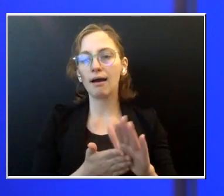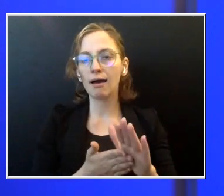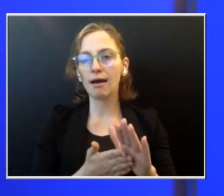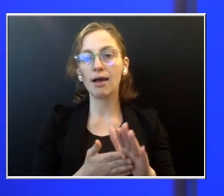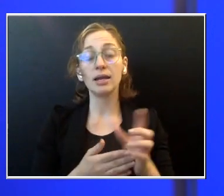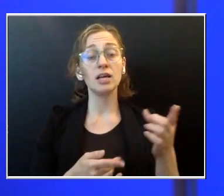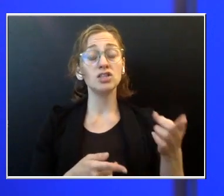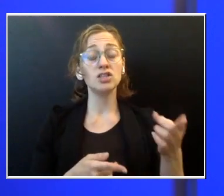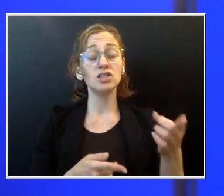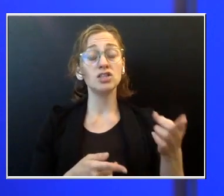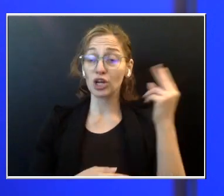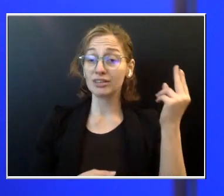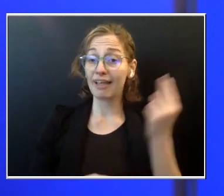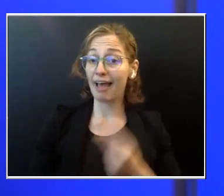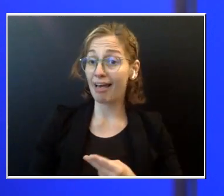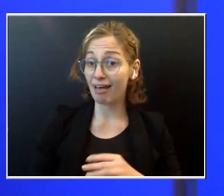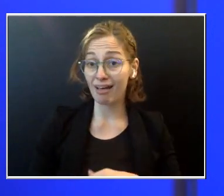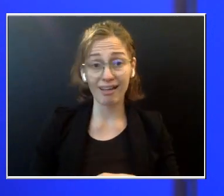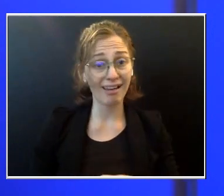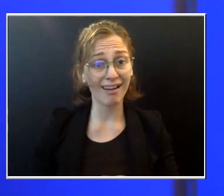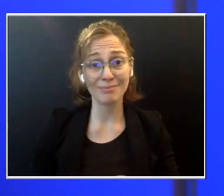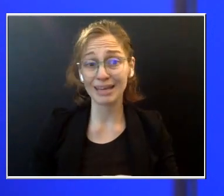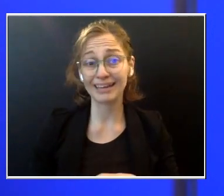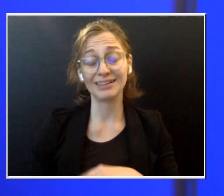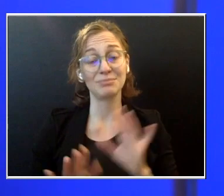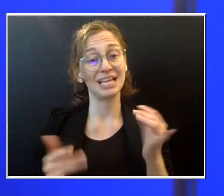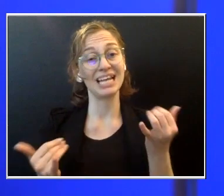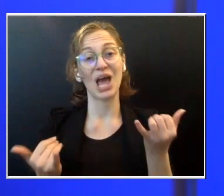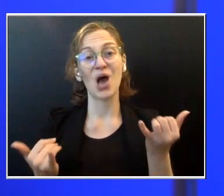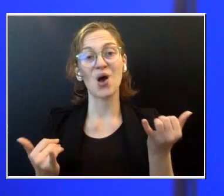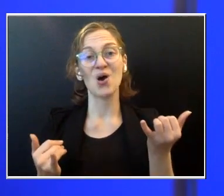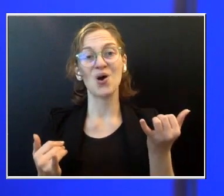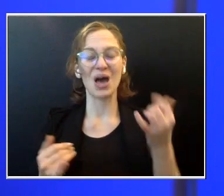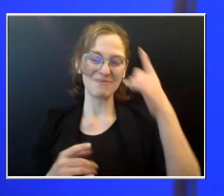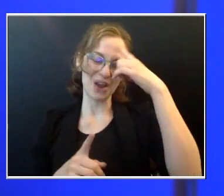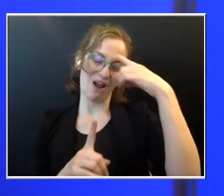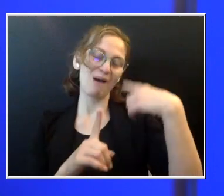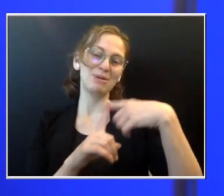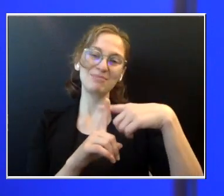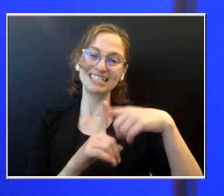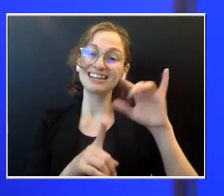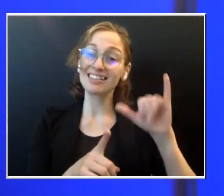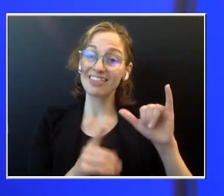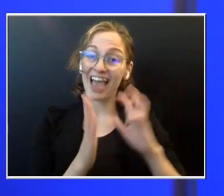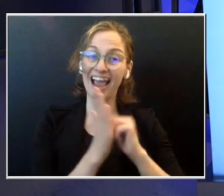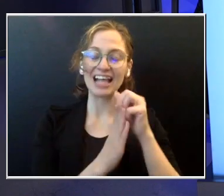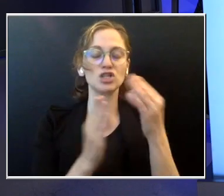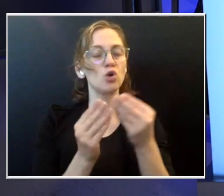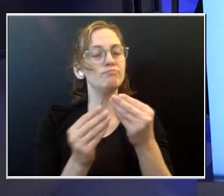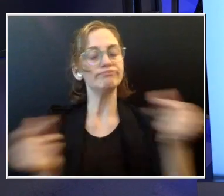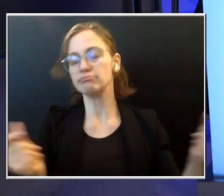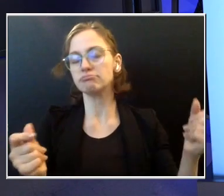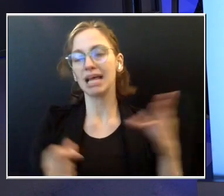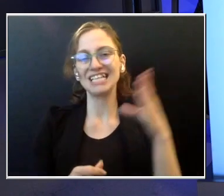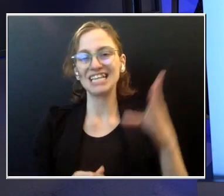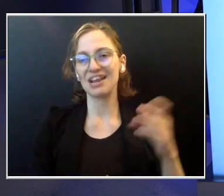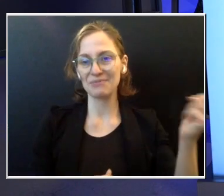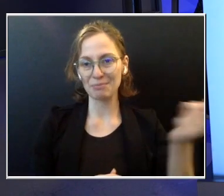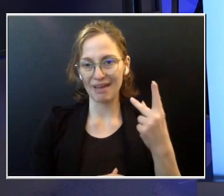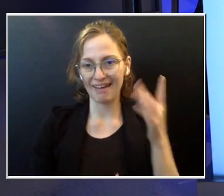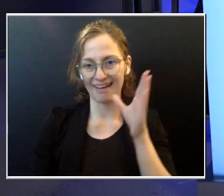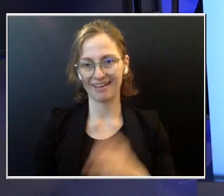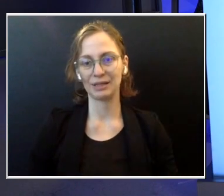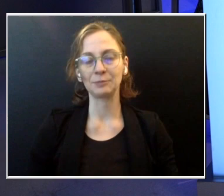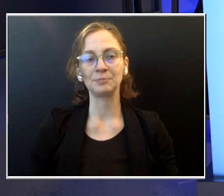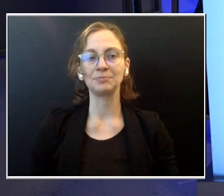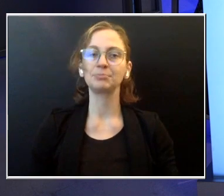at this point, she's far enough out, very, very optimistic that this thing is gone forever and never coming back. Yeah. All right. Thank you, Dr. Stecklein. So